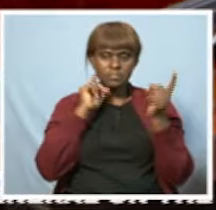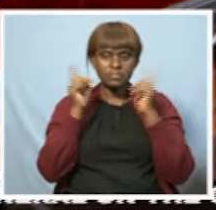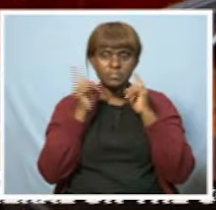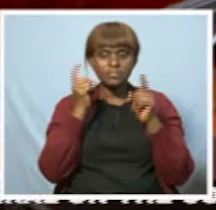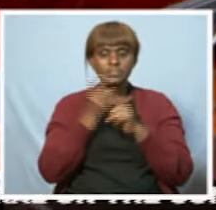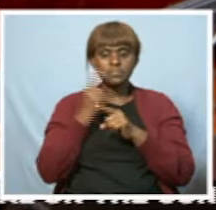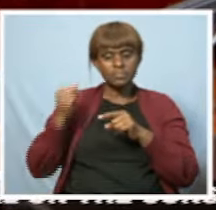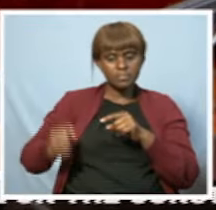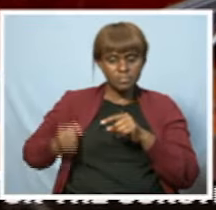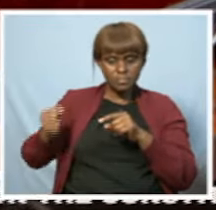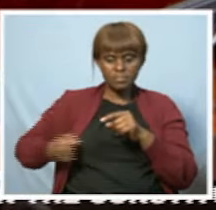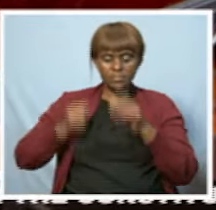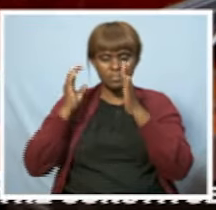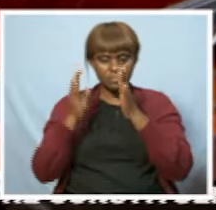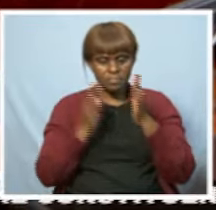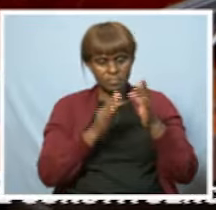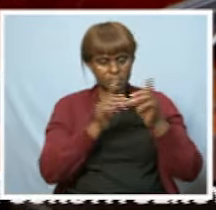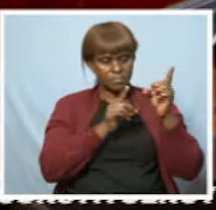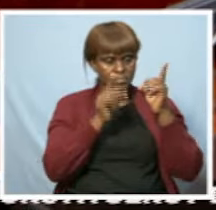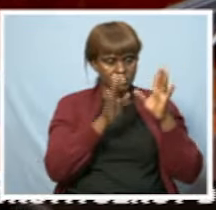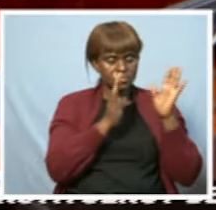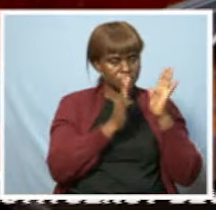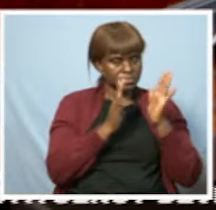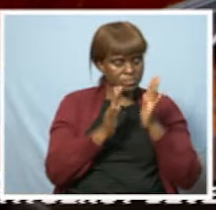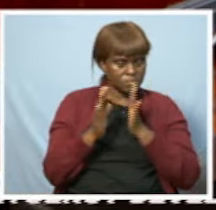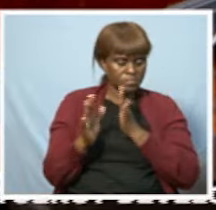chief planner, the director planning,